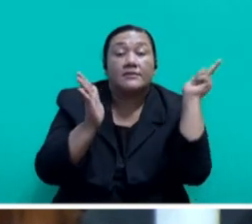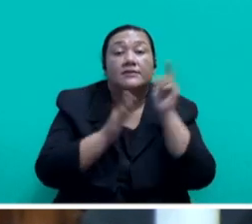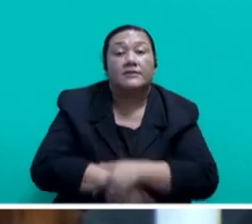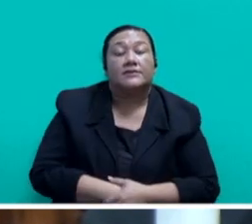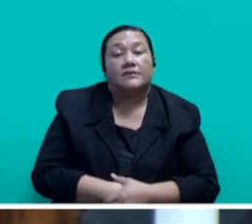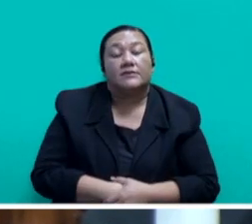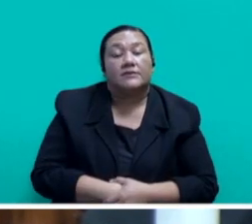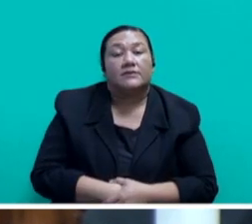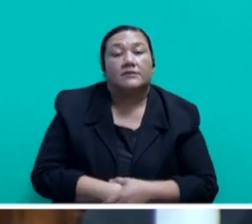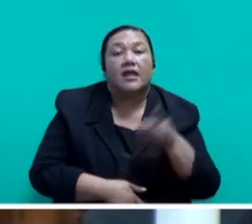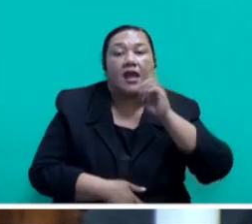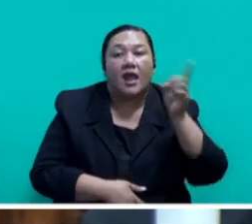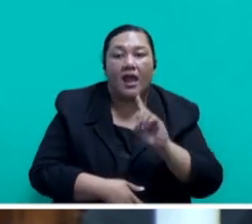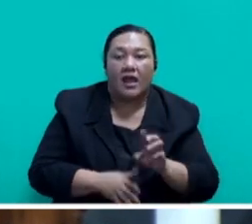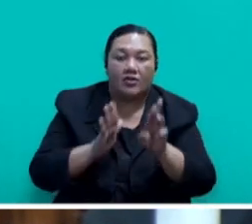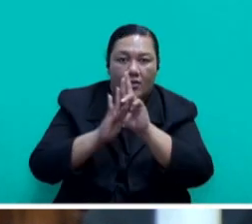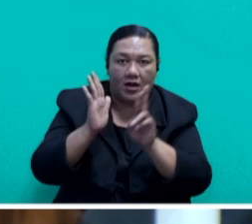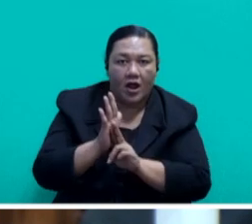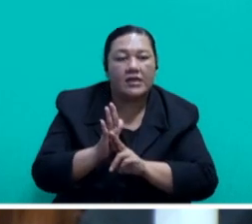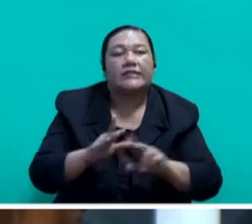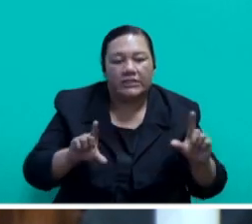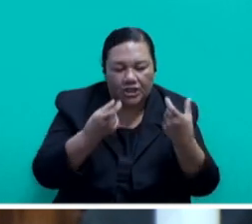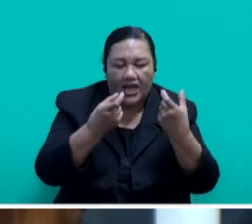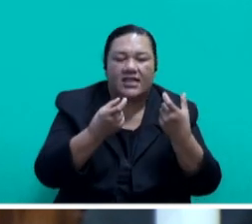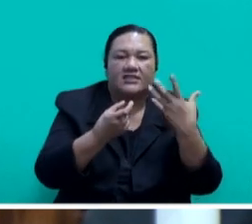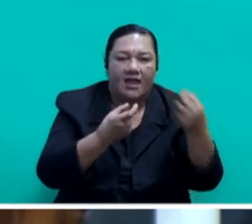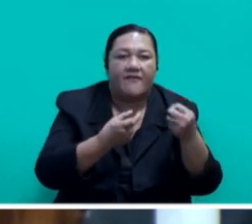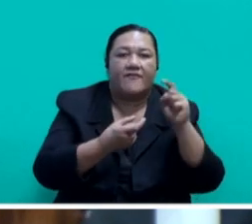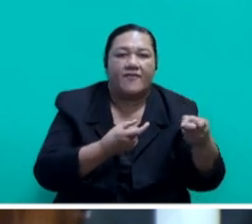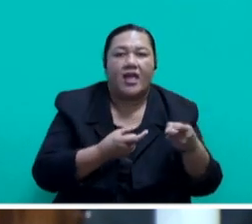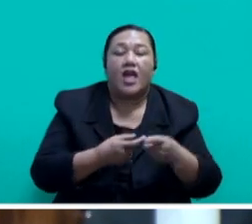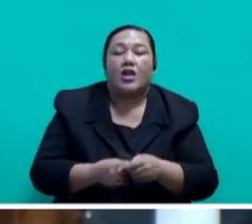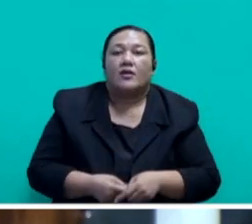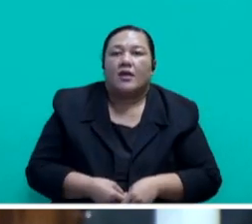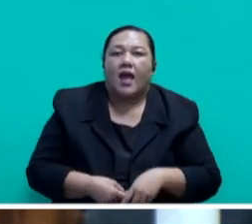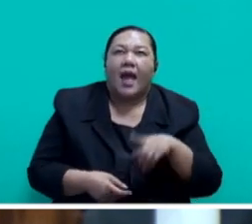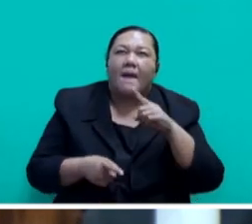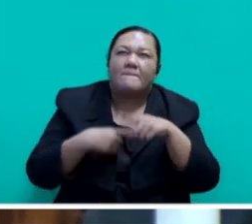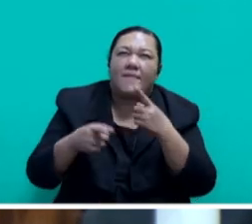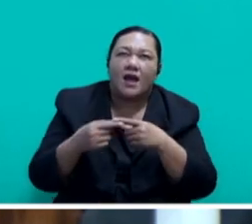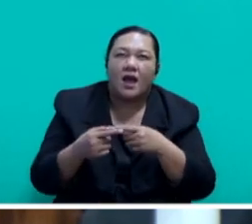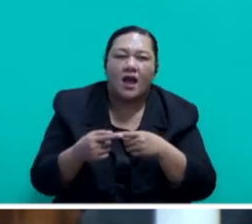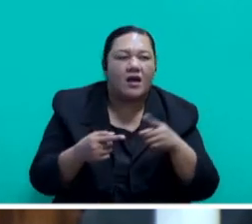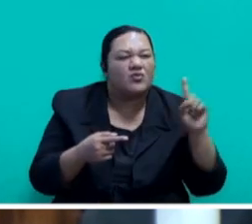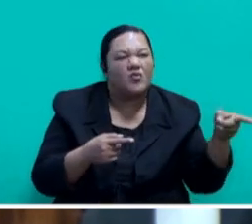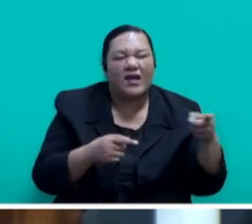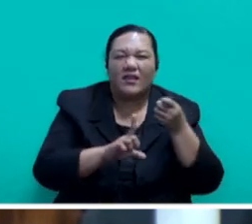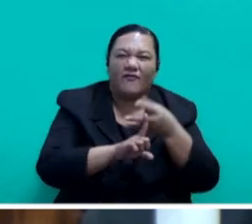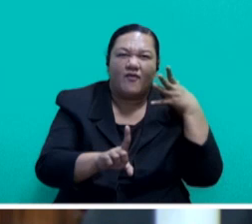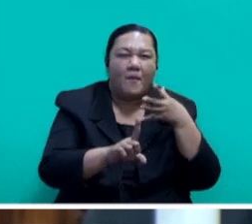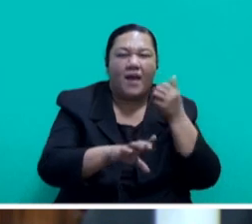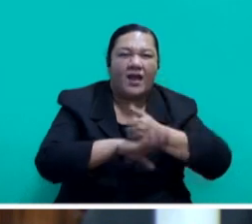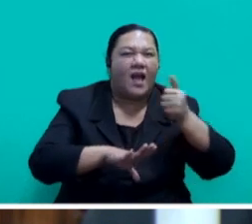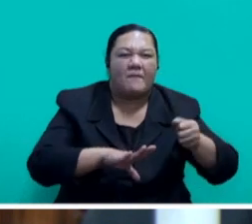legislative and regulatory challenges used as dealing tactics by the previous government. Instead, we